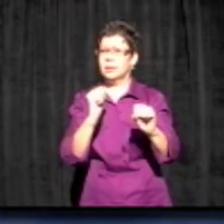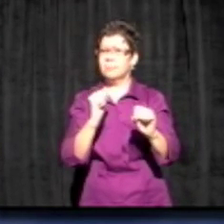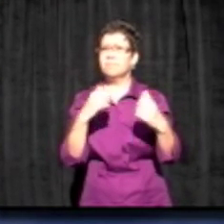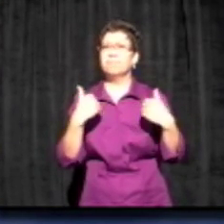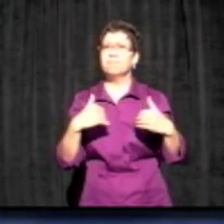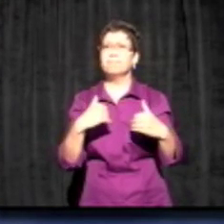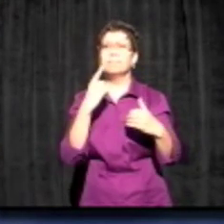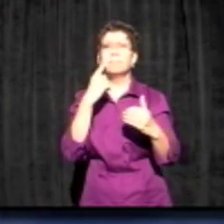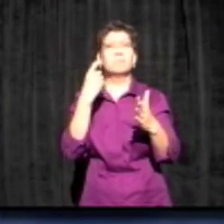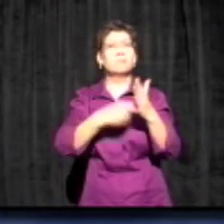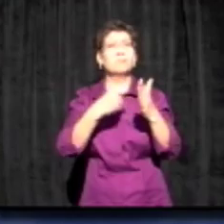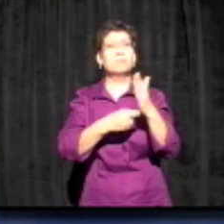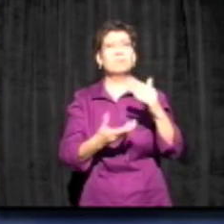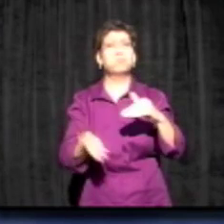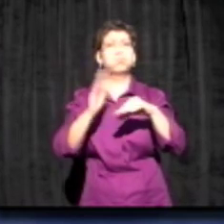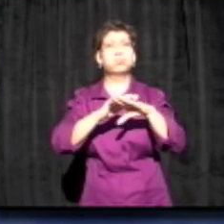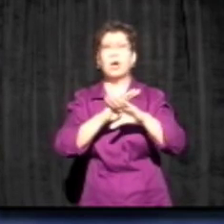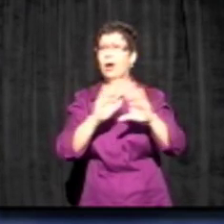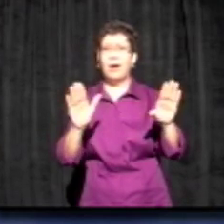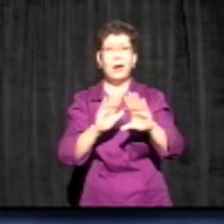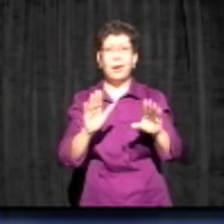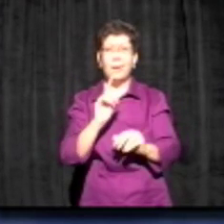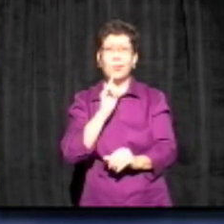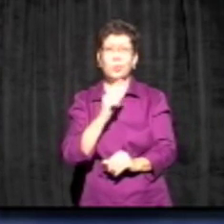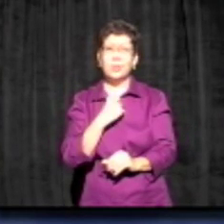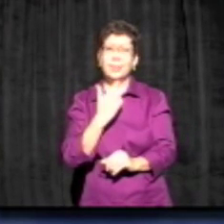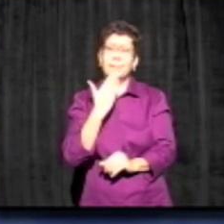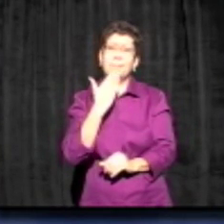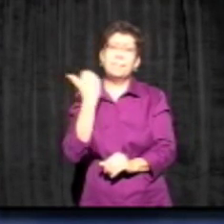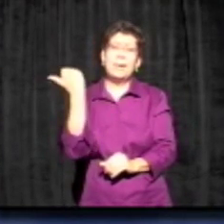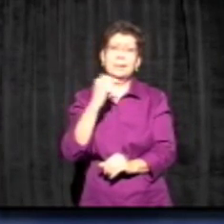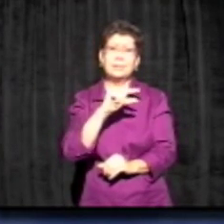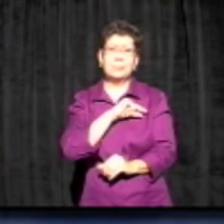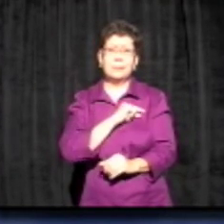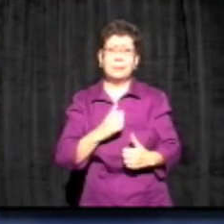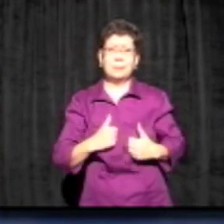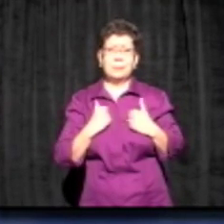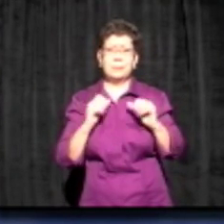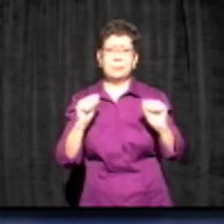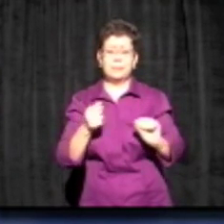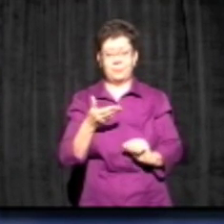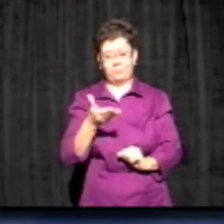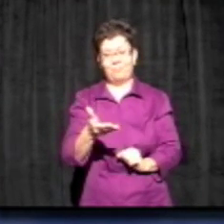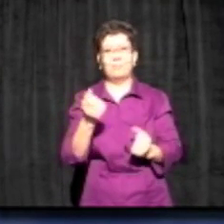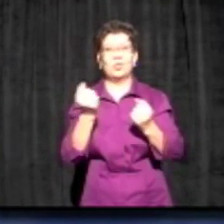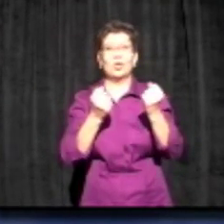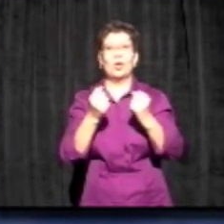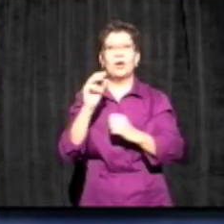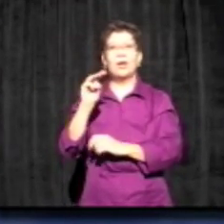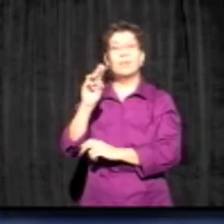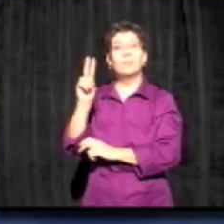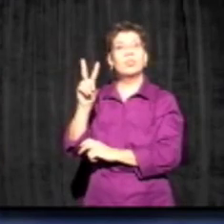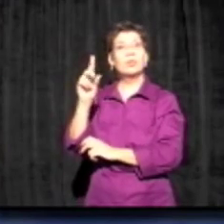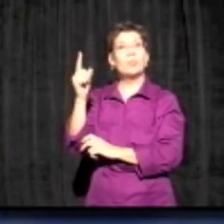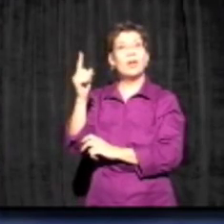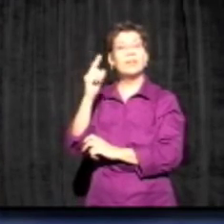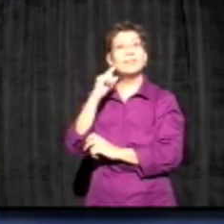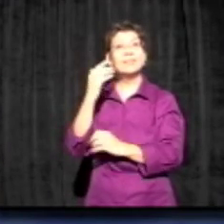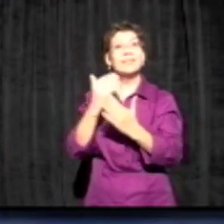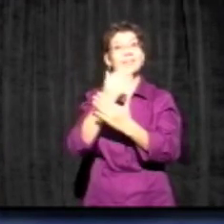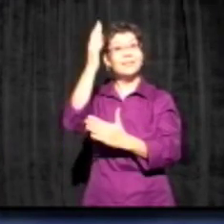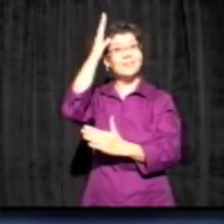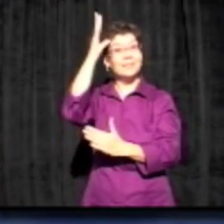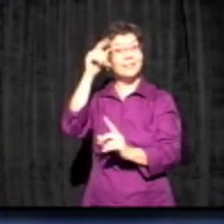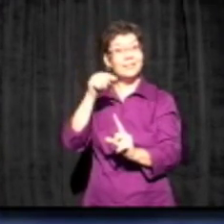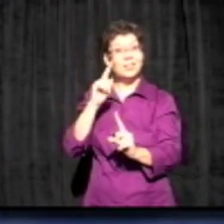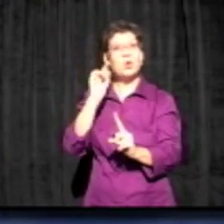more cost-effective, and quite frankly, give us a better quality of life. The MV-1 has also created a concept that will